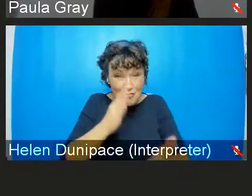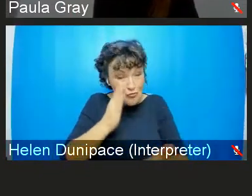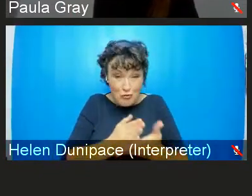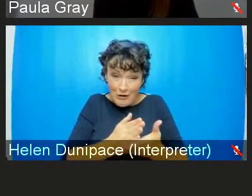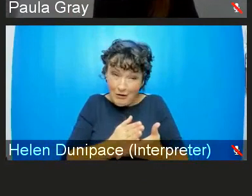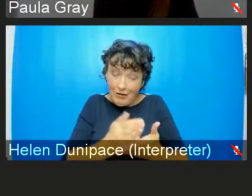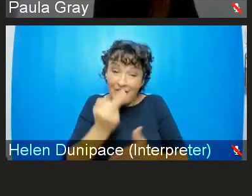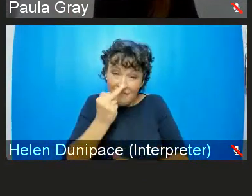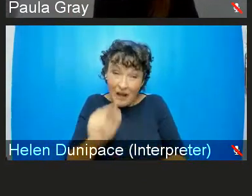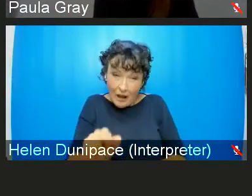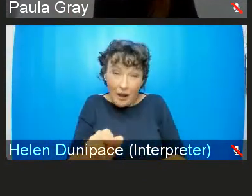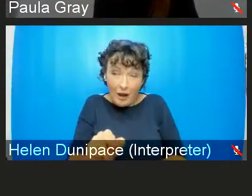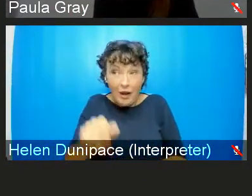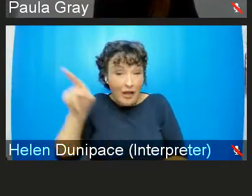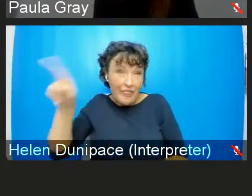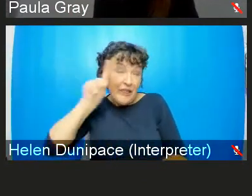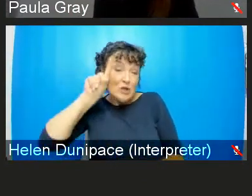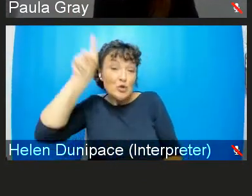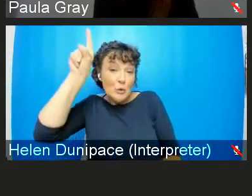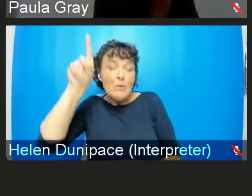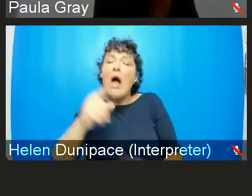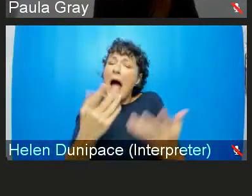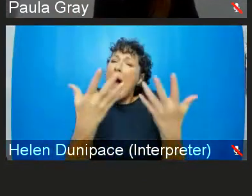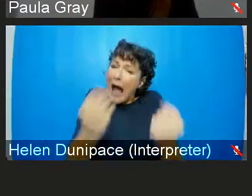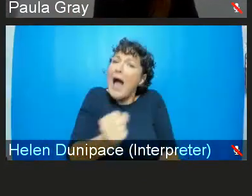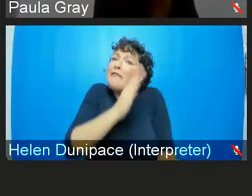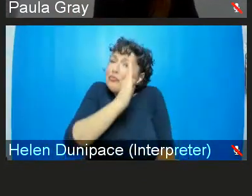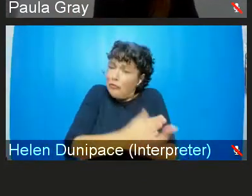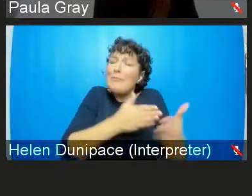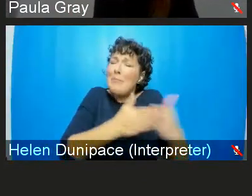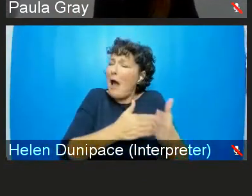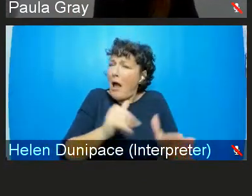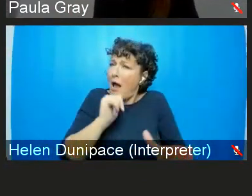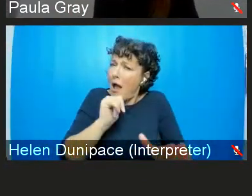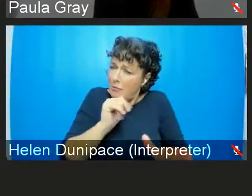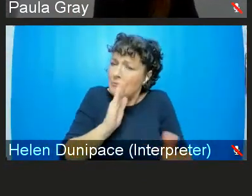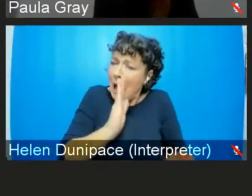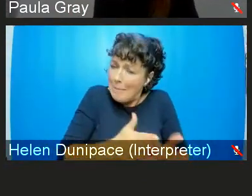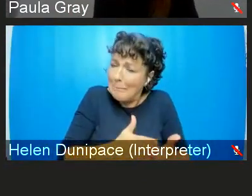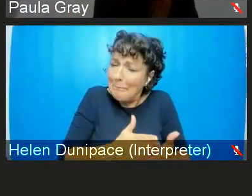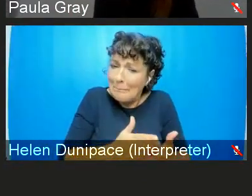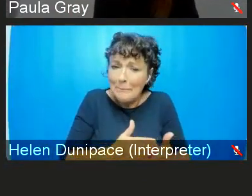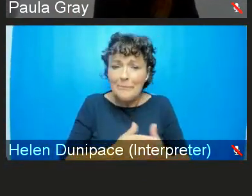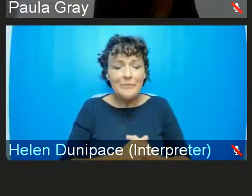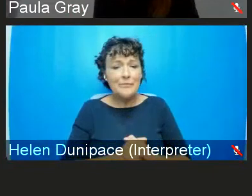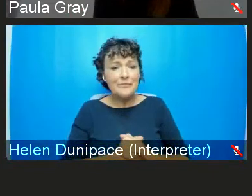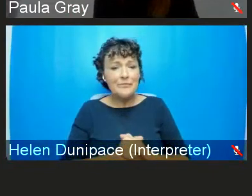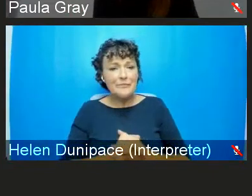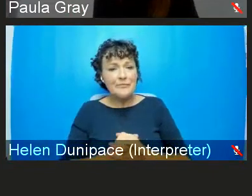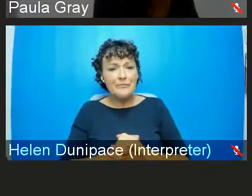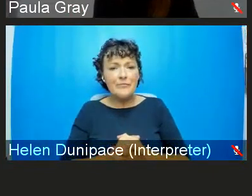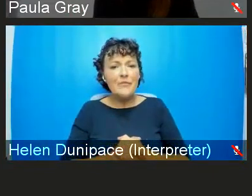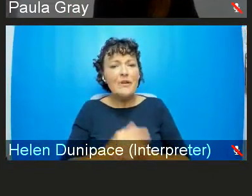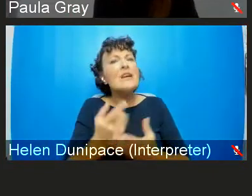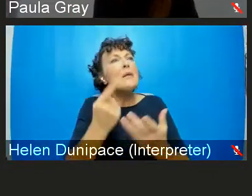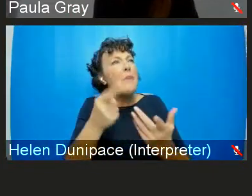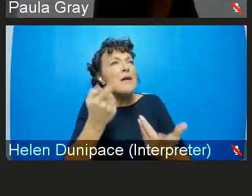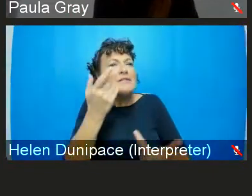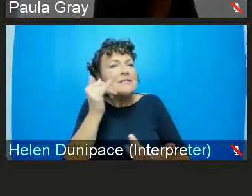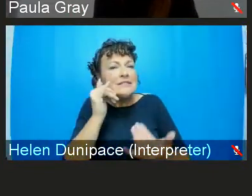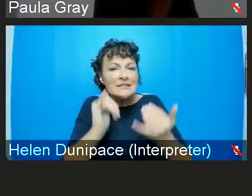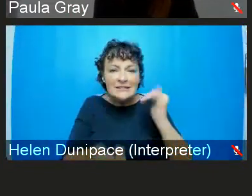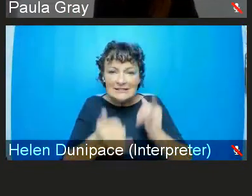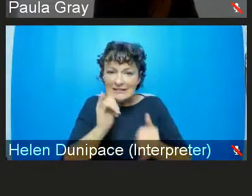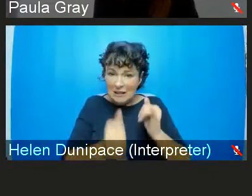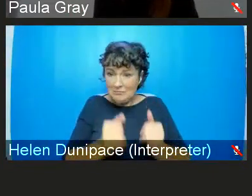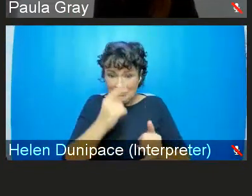think we've had, you know, there are reality barriers as well, but I think potentially we've had some of those myths busted over the last year and a half, in terms of it doesn't matter